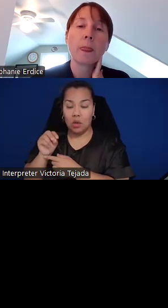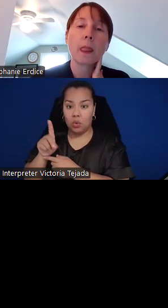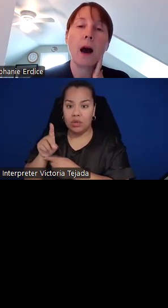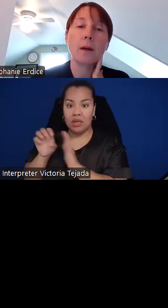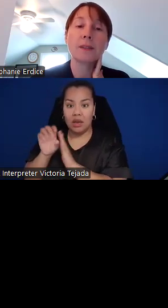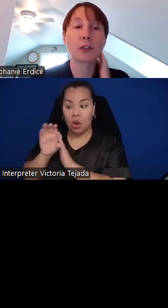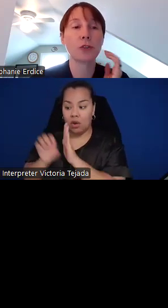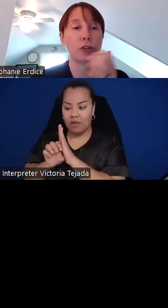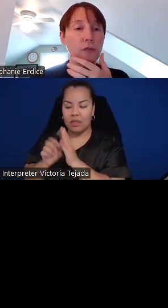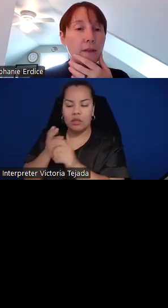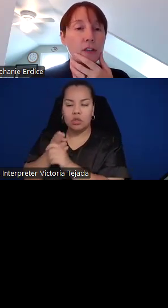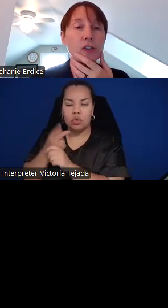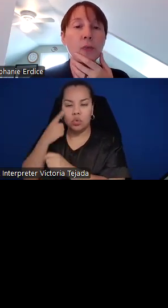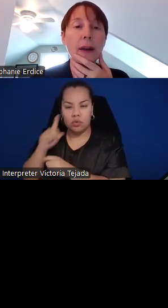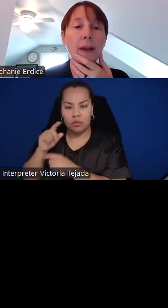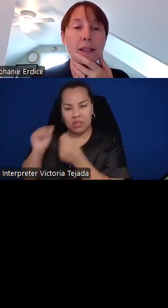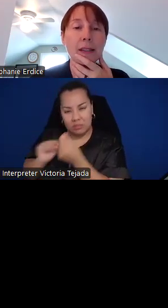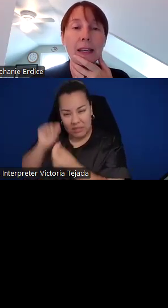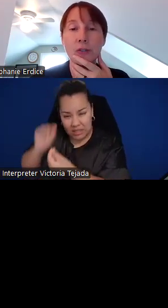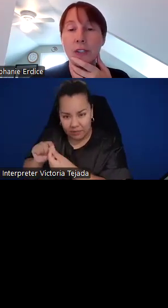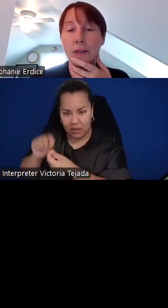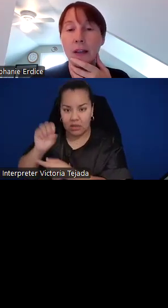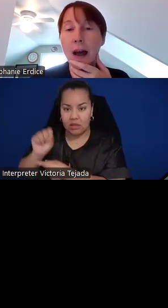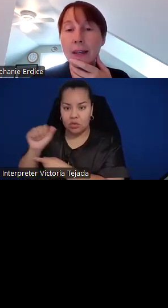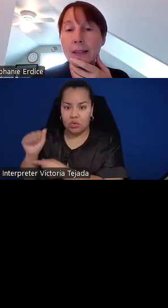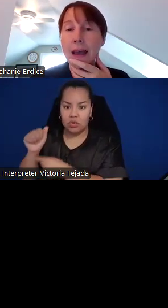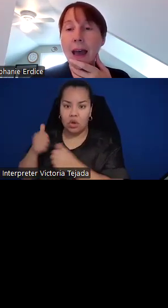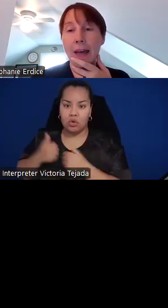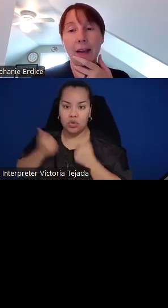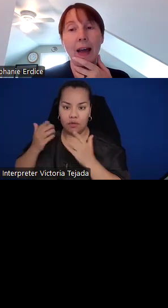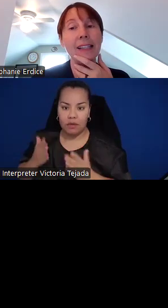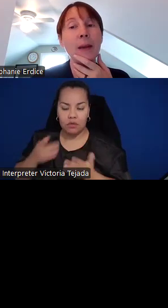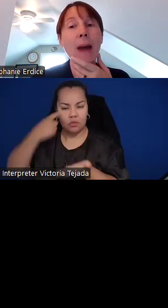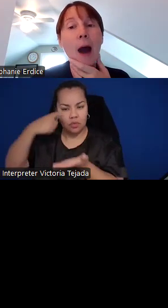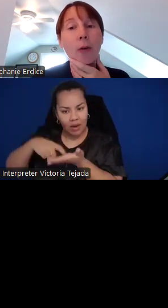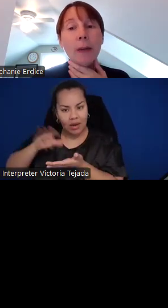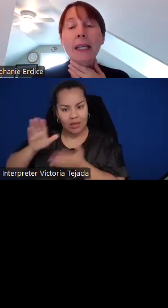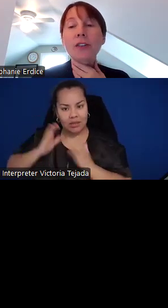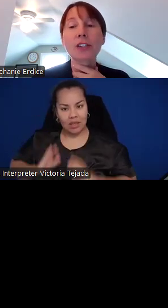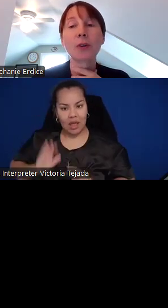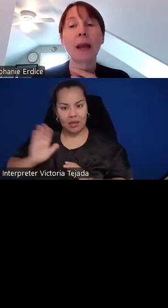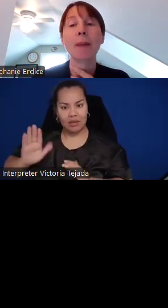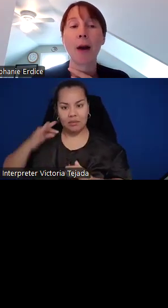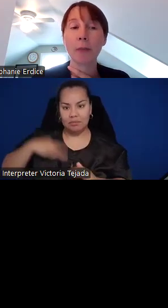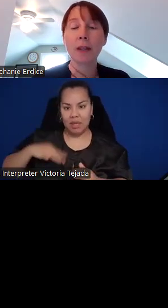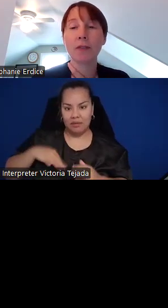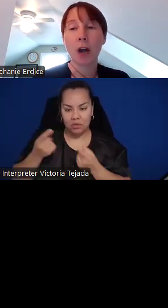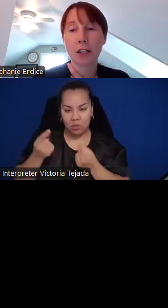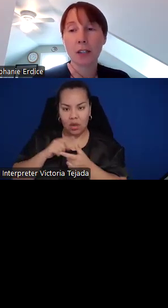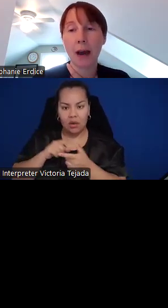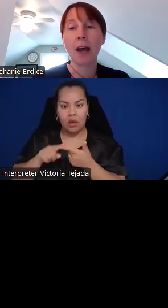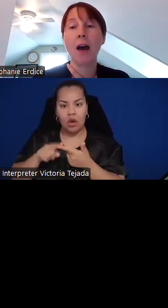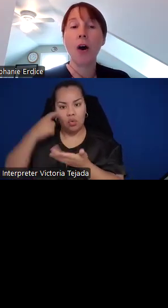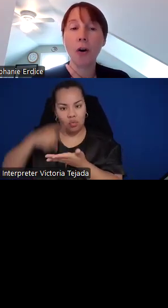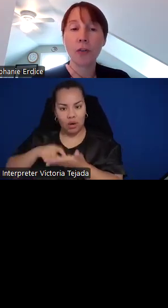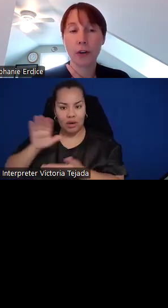for sexual assault survivors. So recognizing the interest of the client and the client's empowerment. Here's this word empowerment that we've